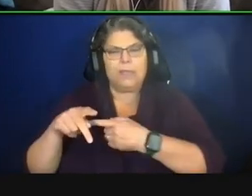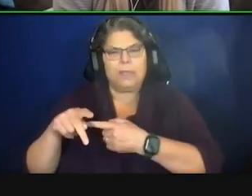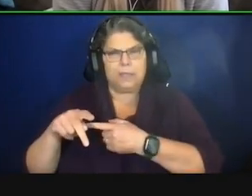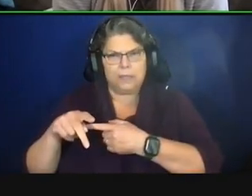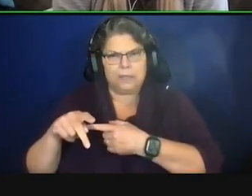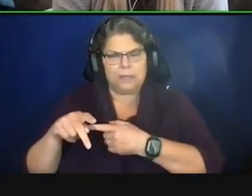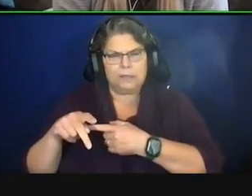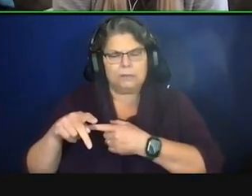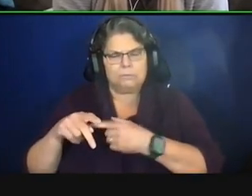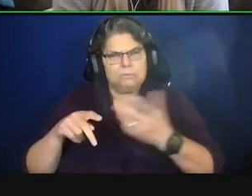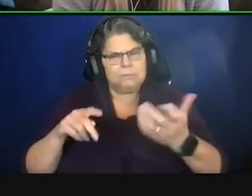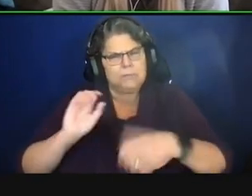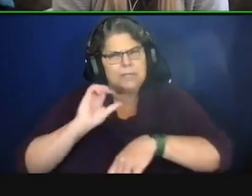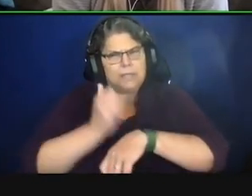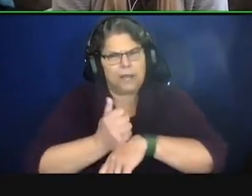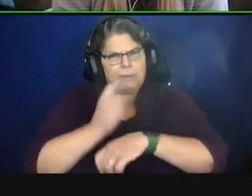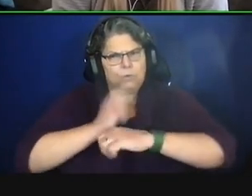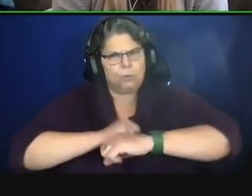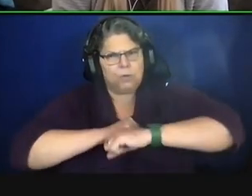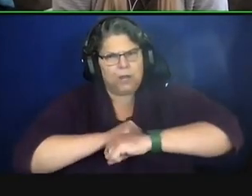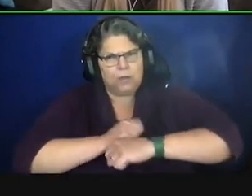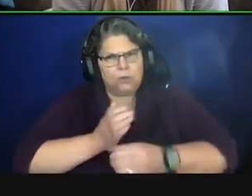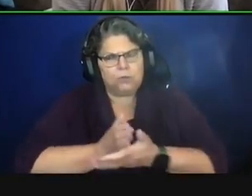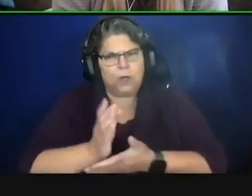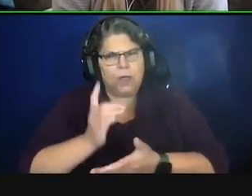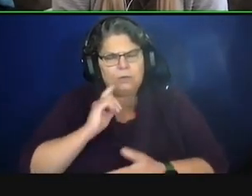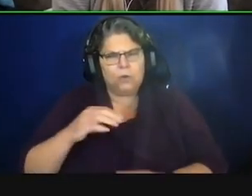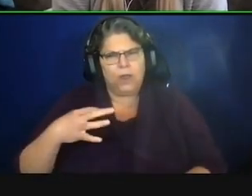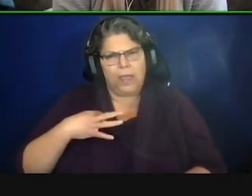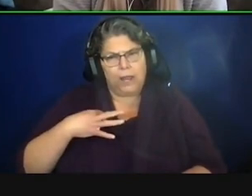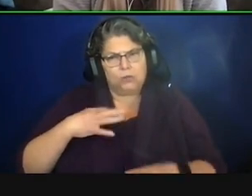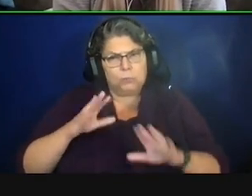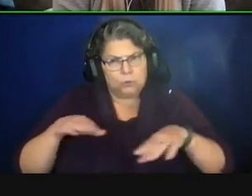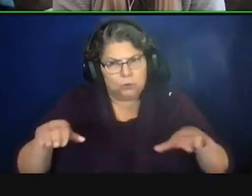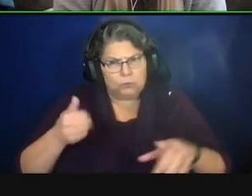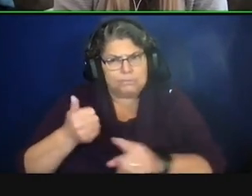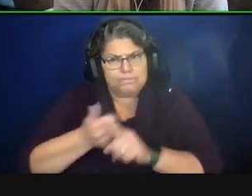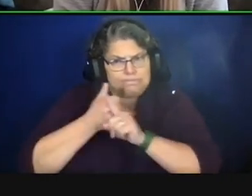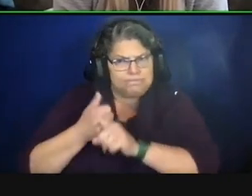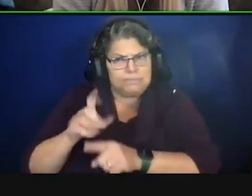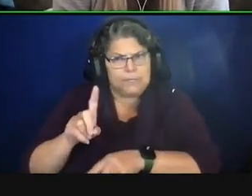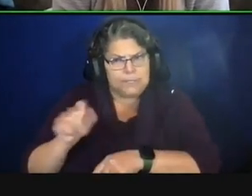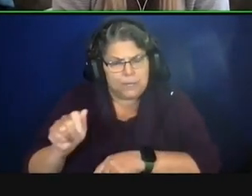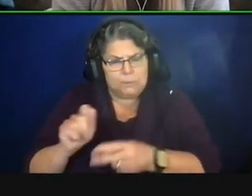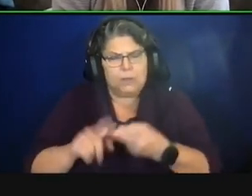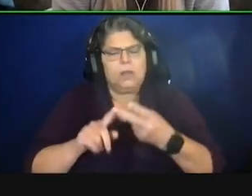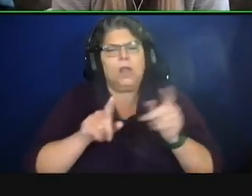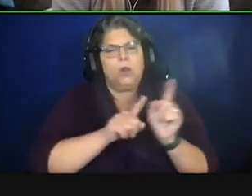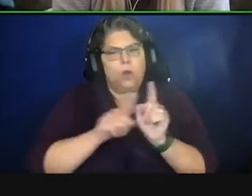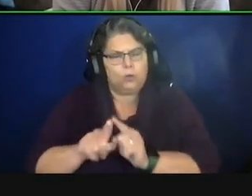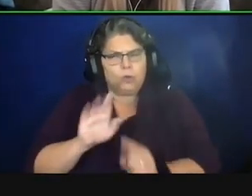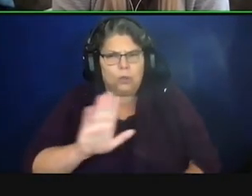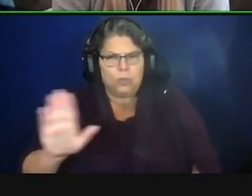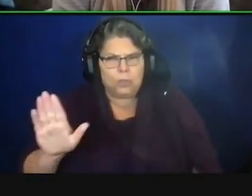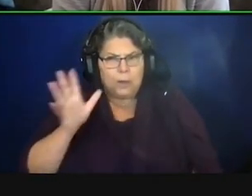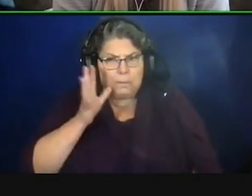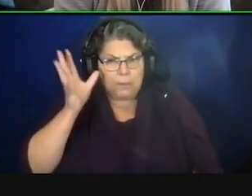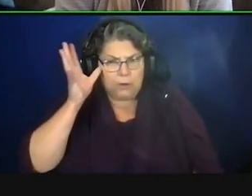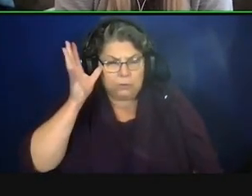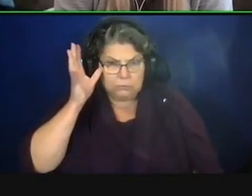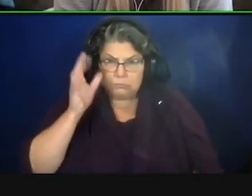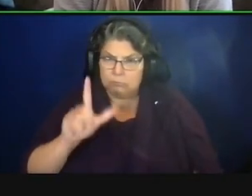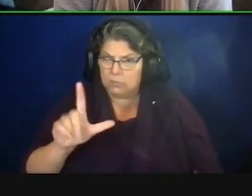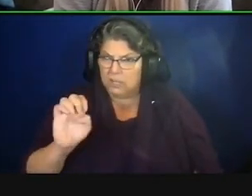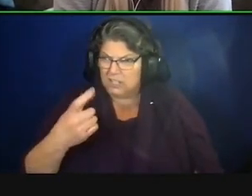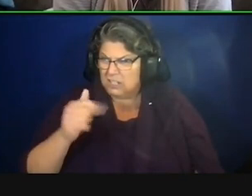to protect the rights of eligible children with disabilities and also their parents. It's a legal